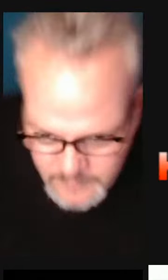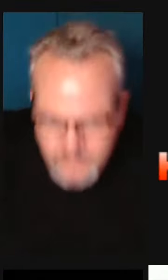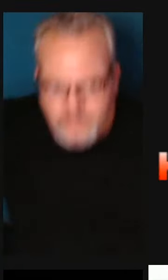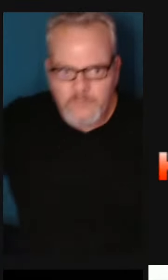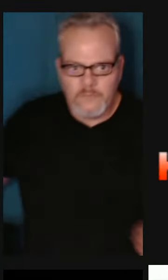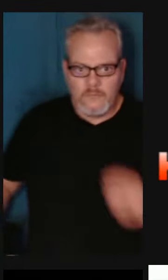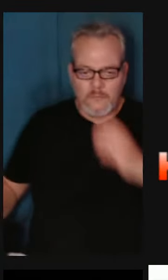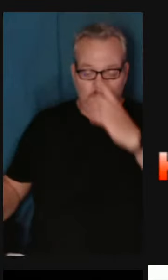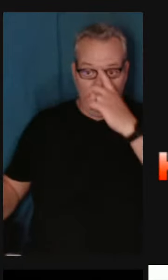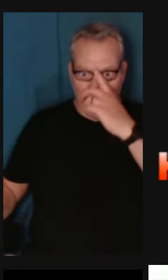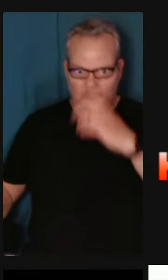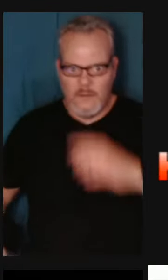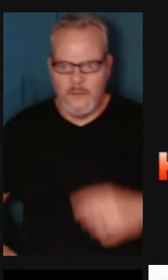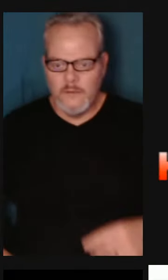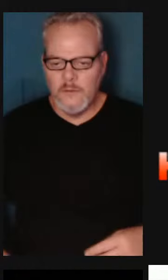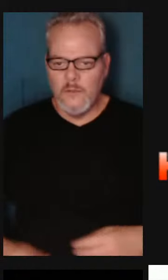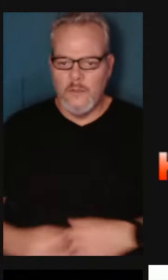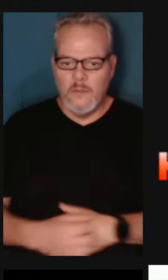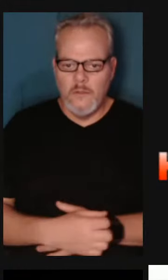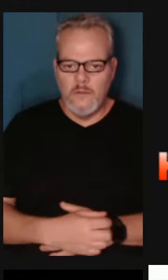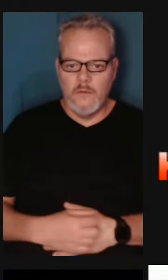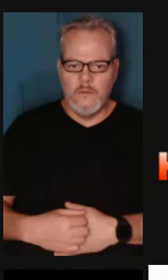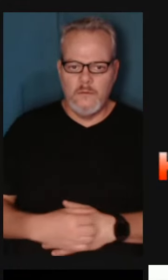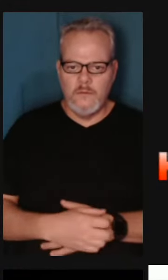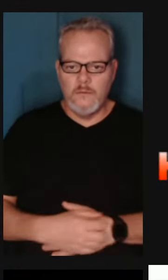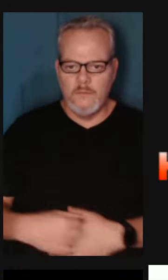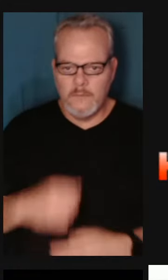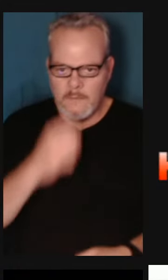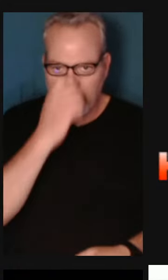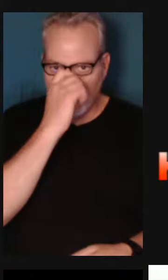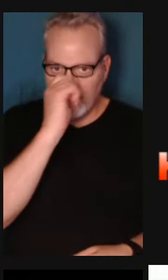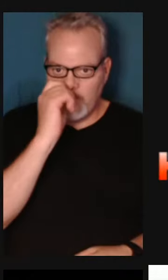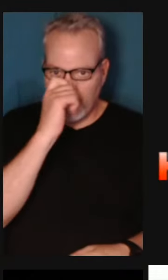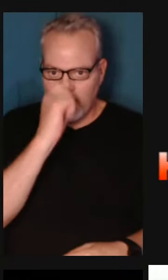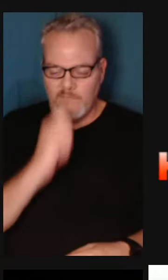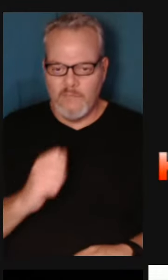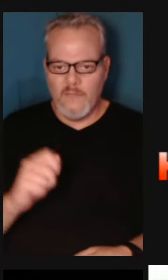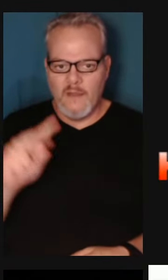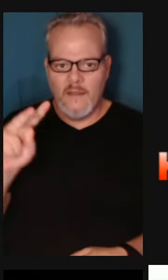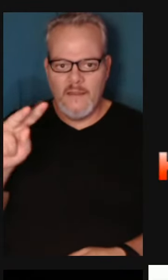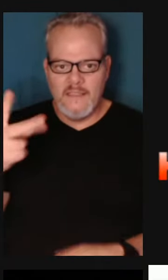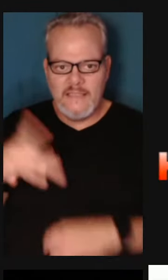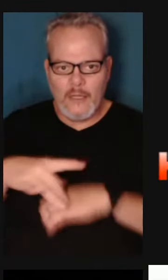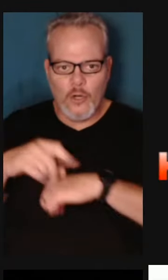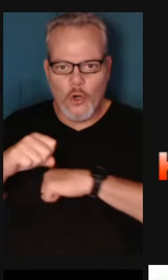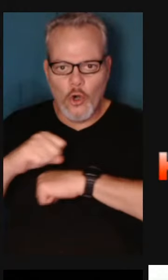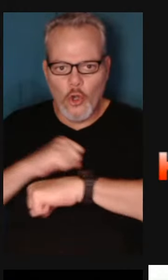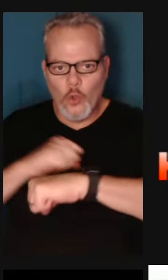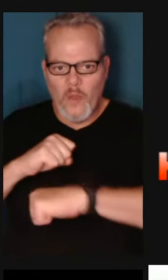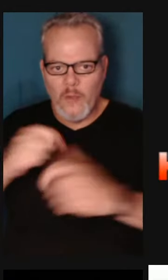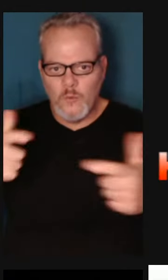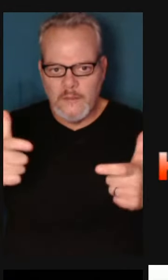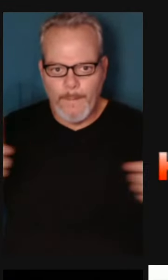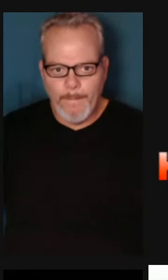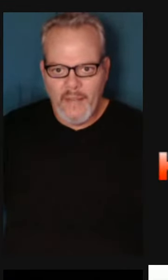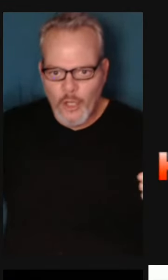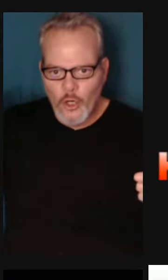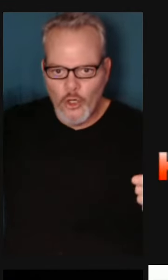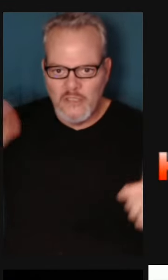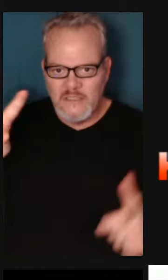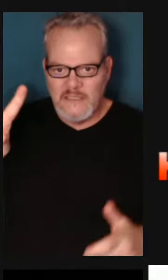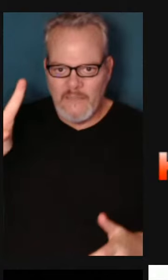So let's move on here. The second earthquake was bigger at